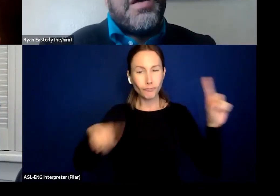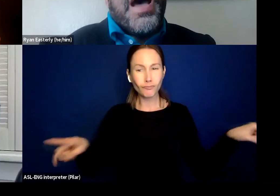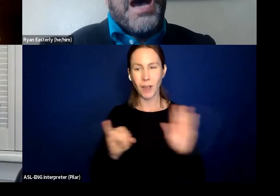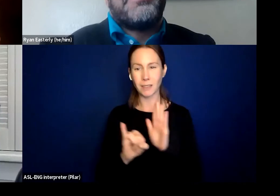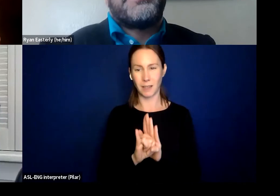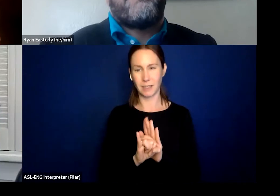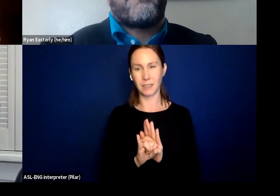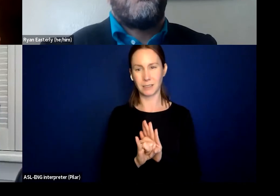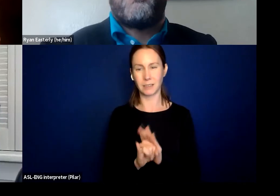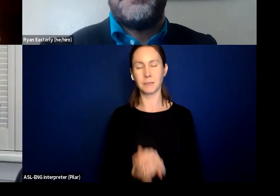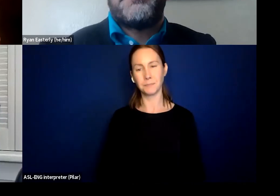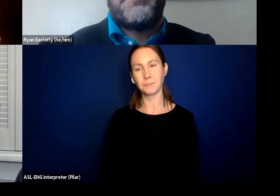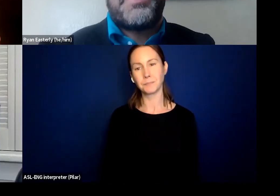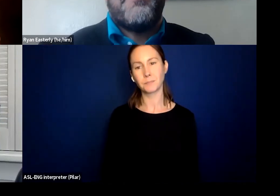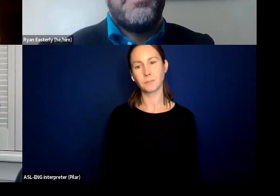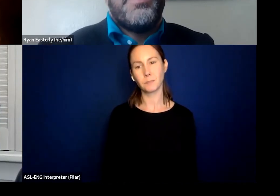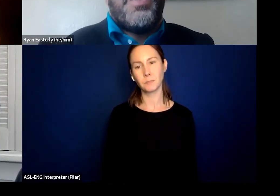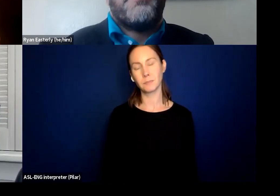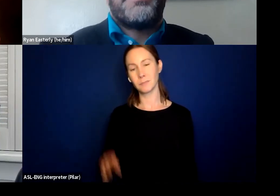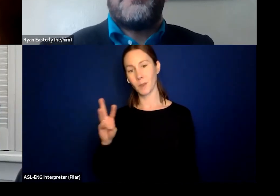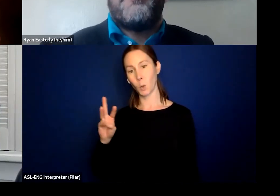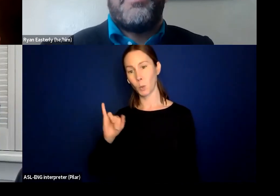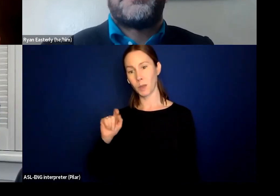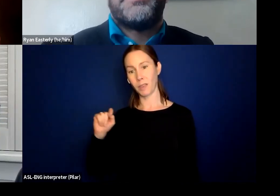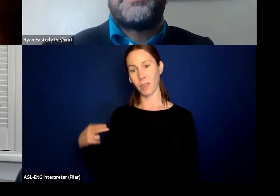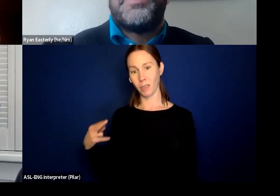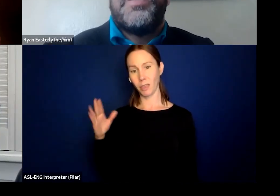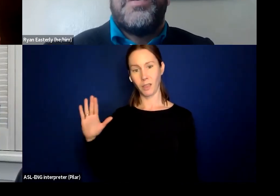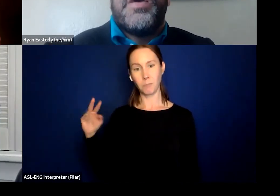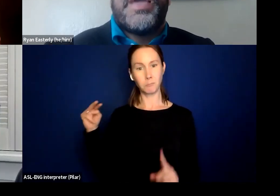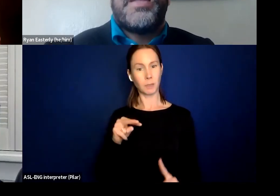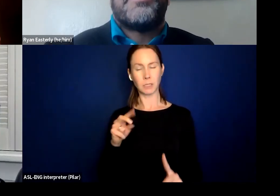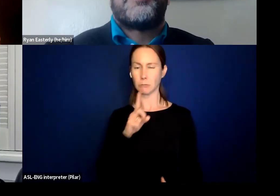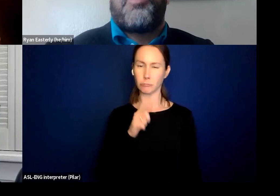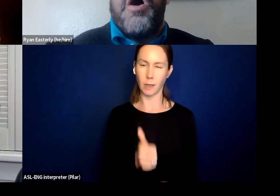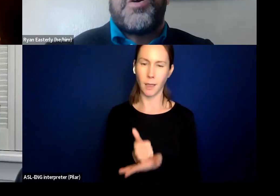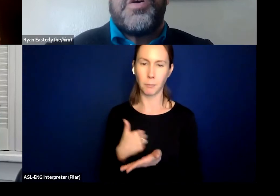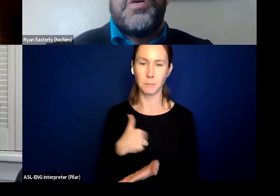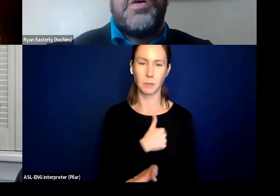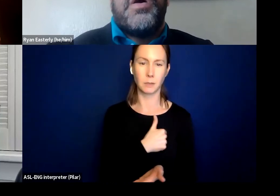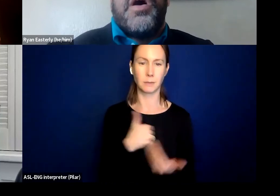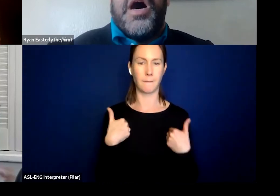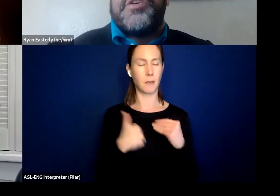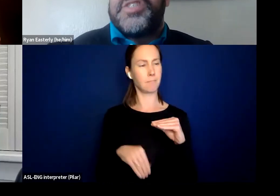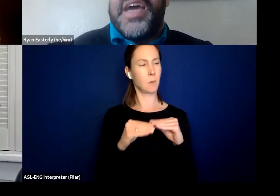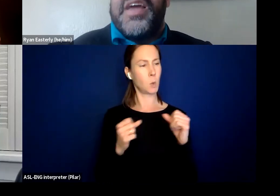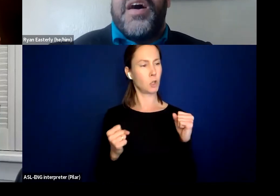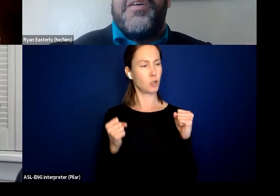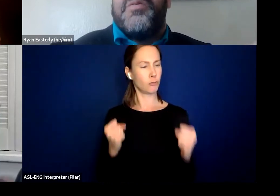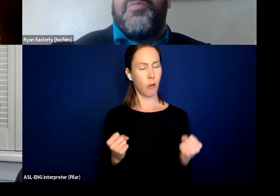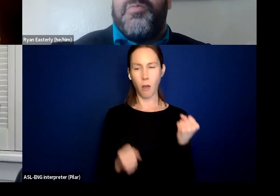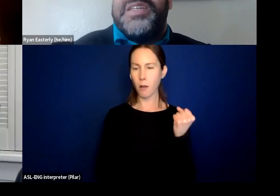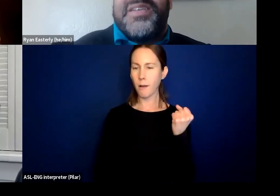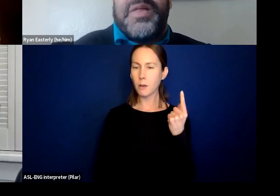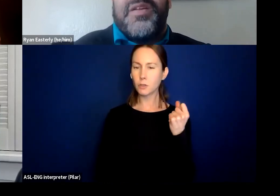have. I would say from Wiz's perspective, it also helps us gain a stronger understanding